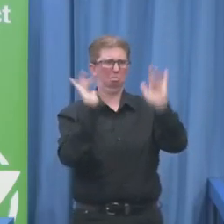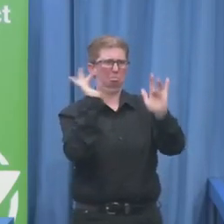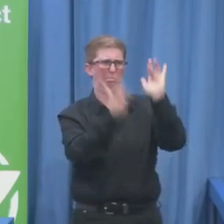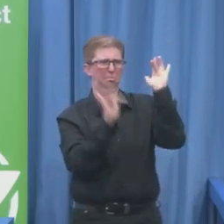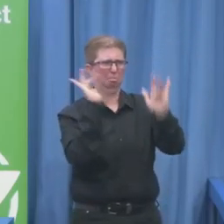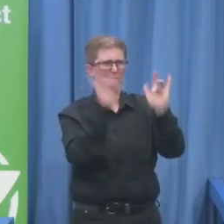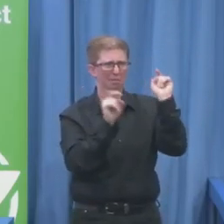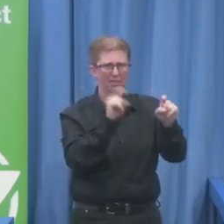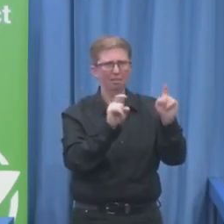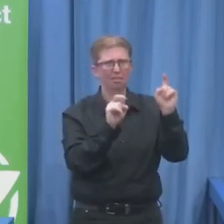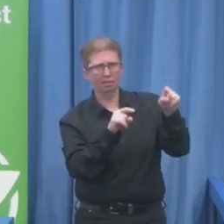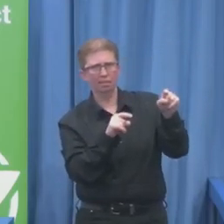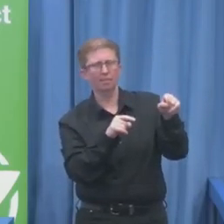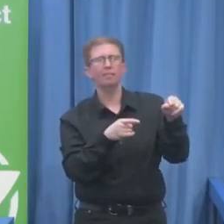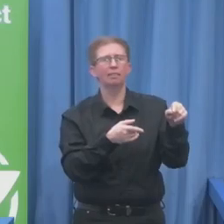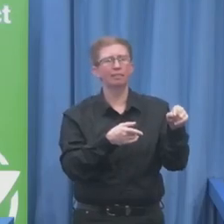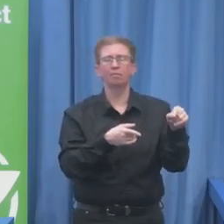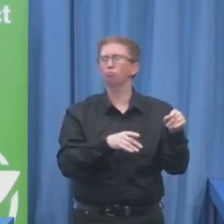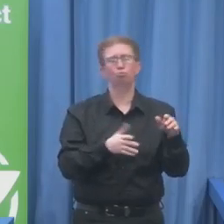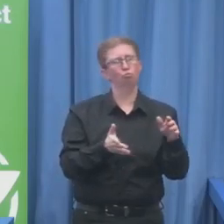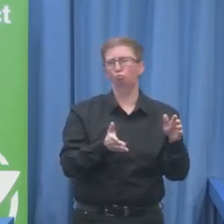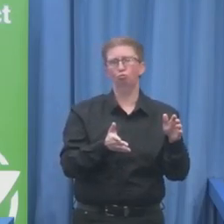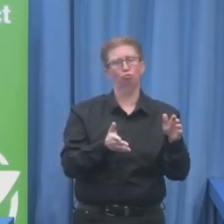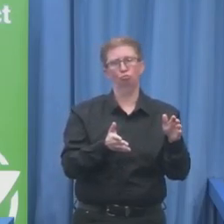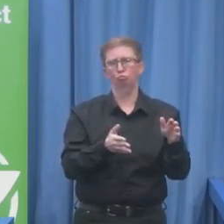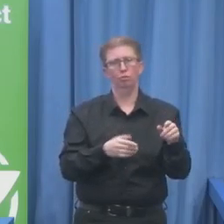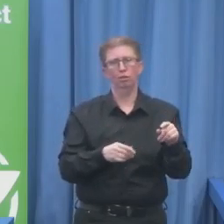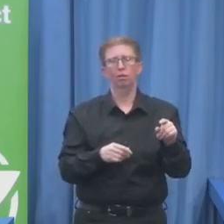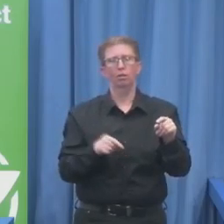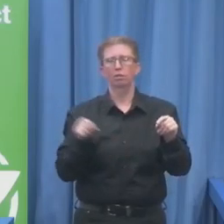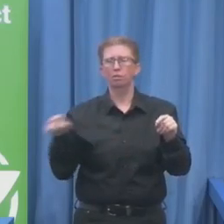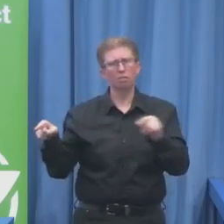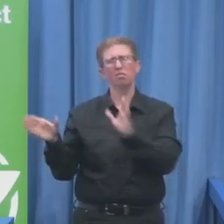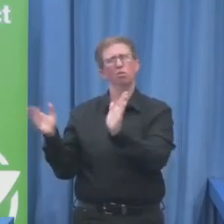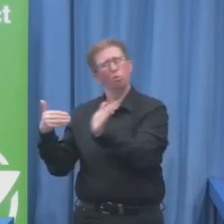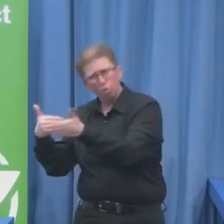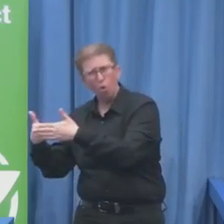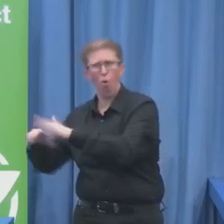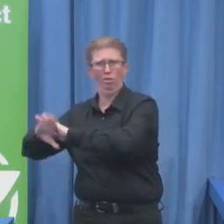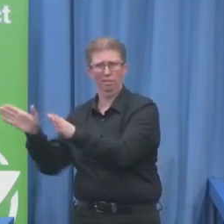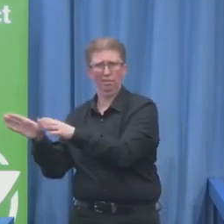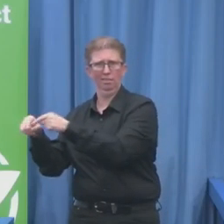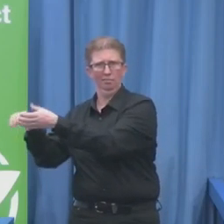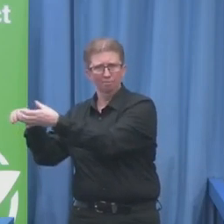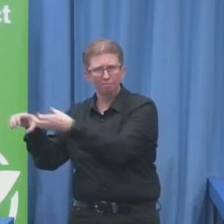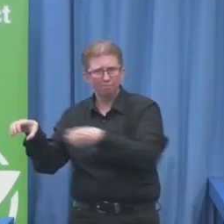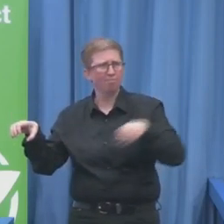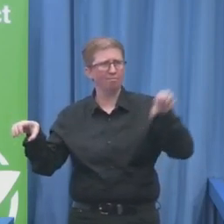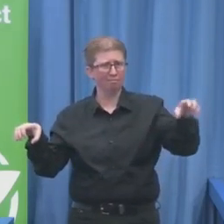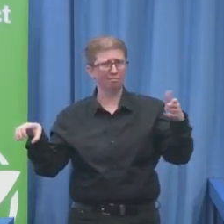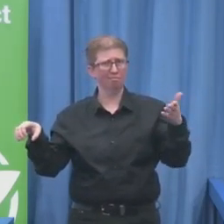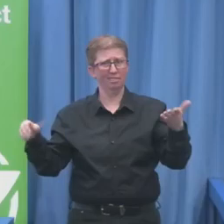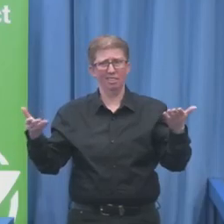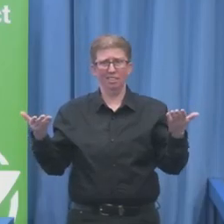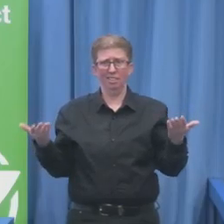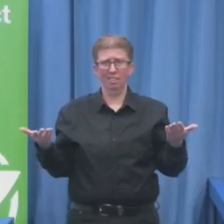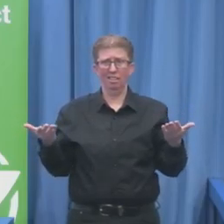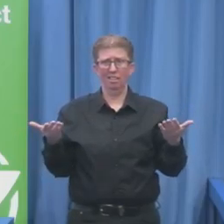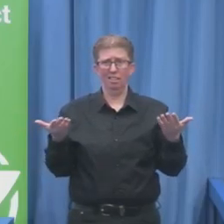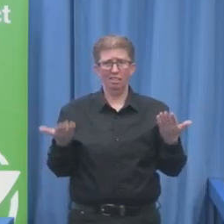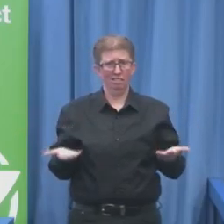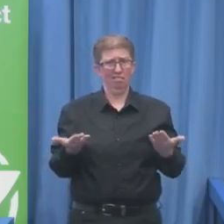sheltered workshop have now transitioned along with the community philosophy, along with the individuals who we serve